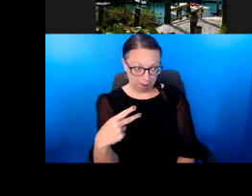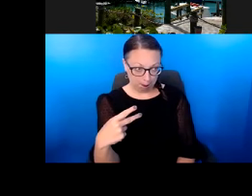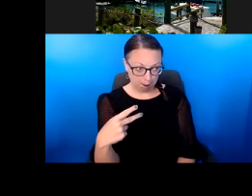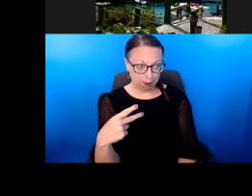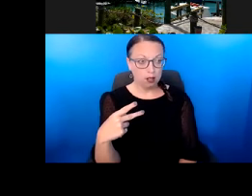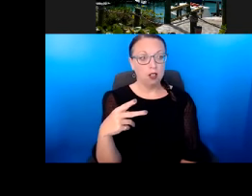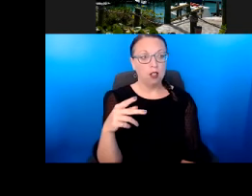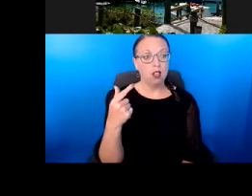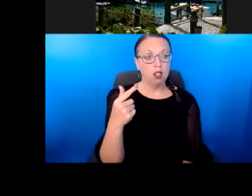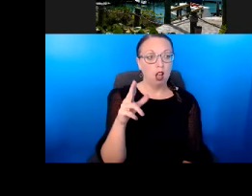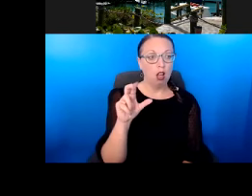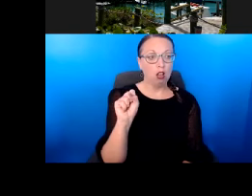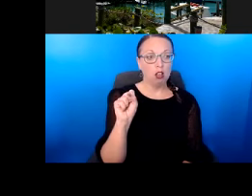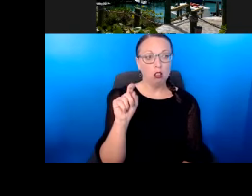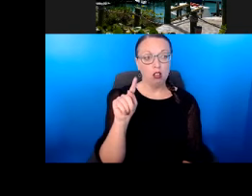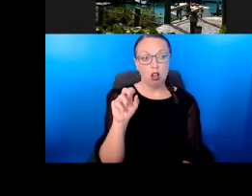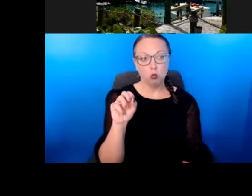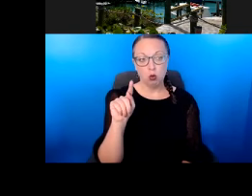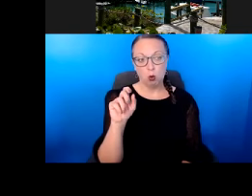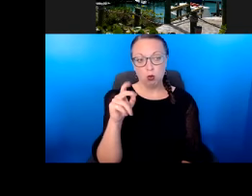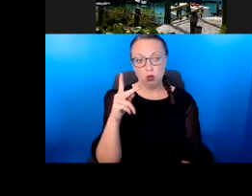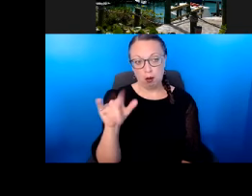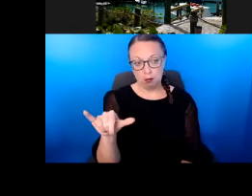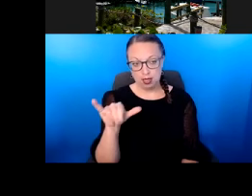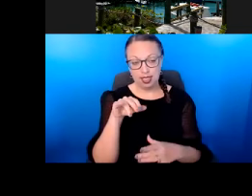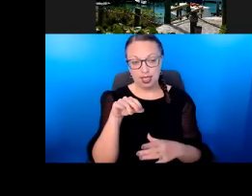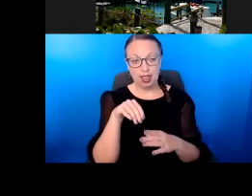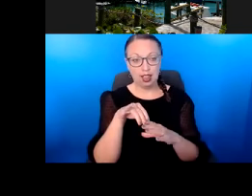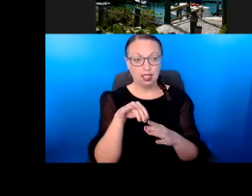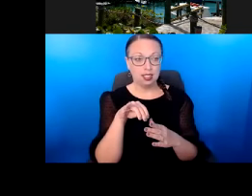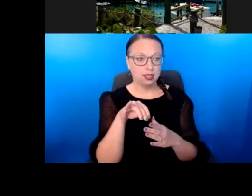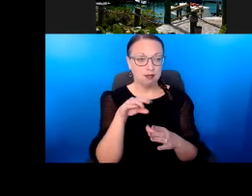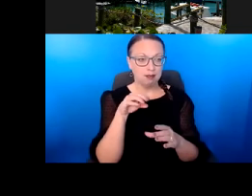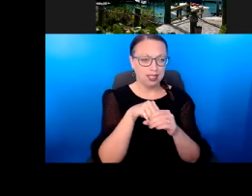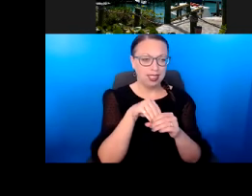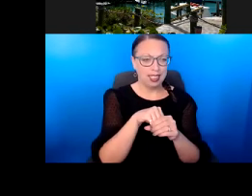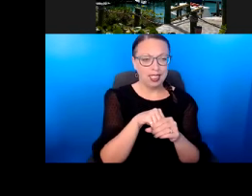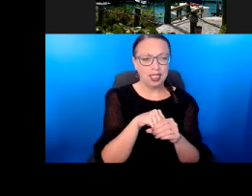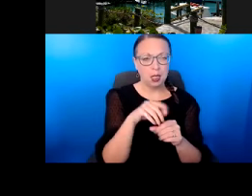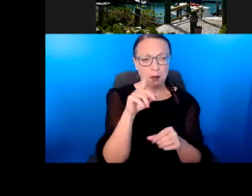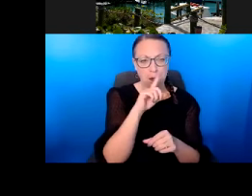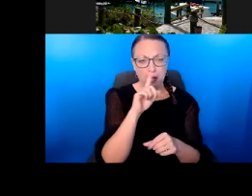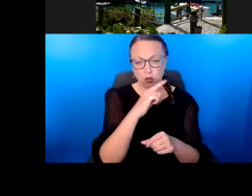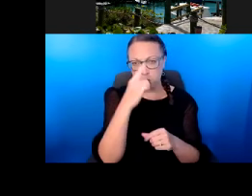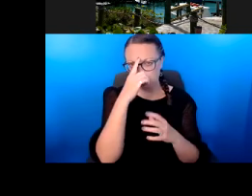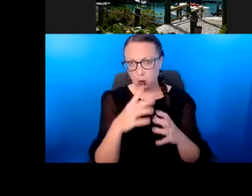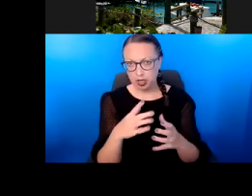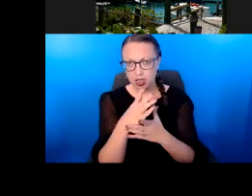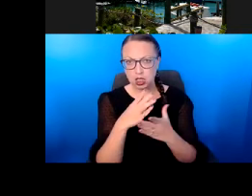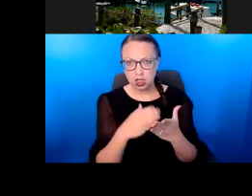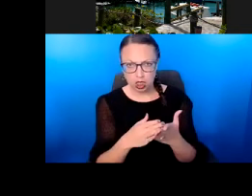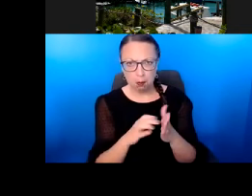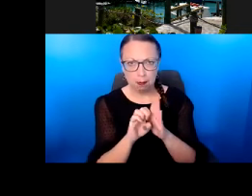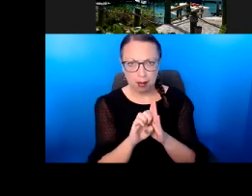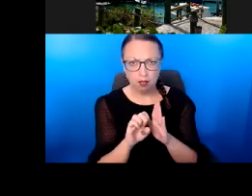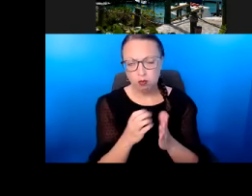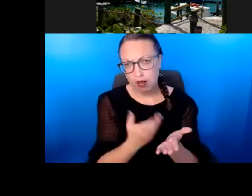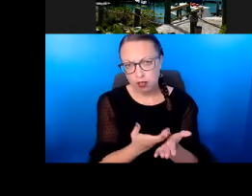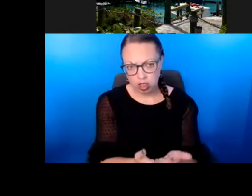or tonotopy. And this is in the mouse brain, where there was some evidence reported that looked just like